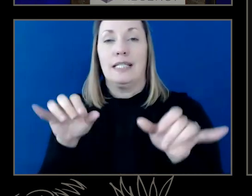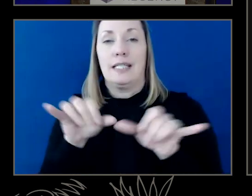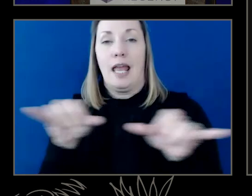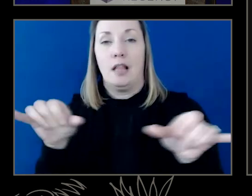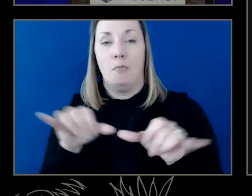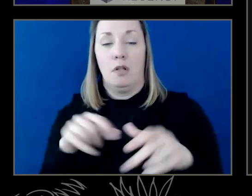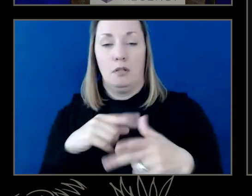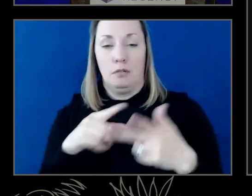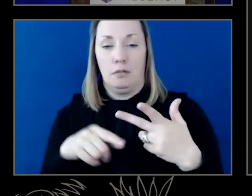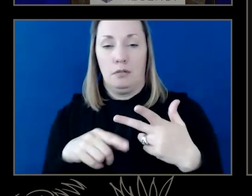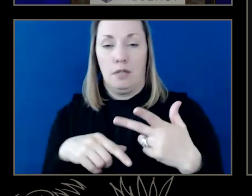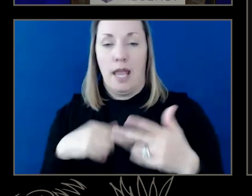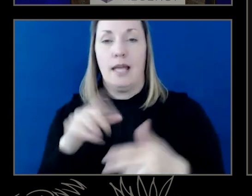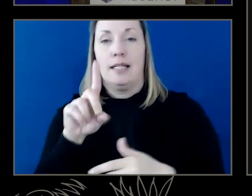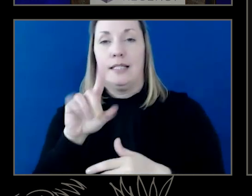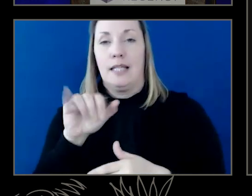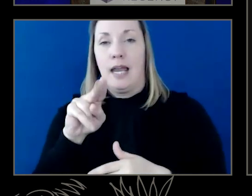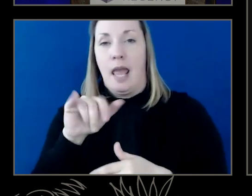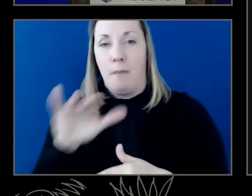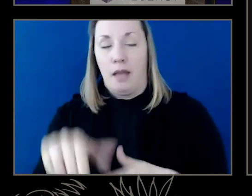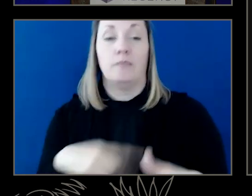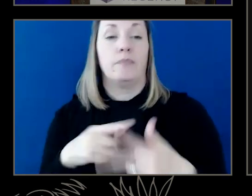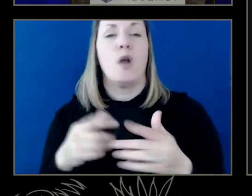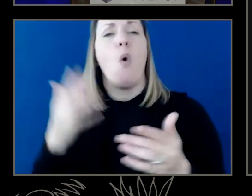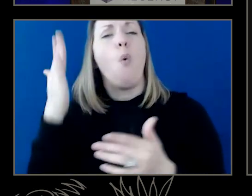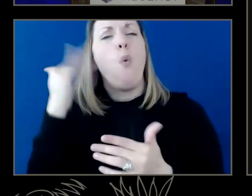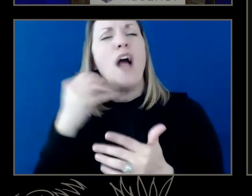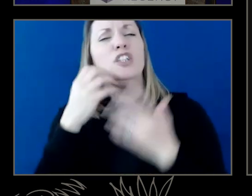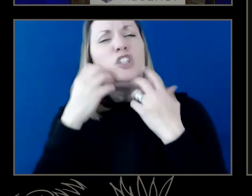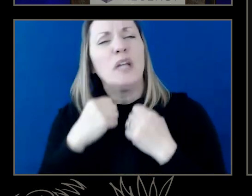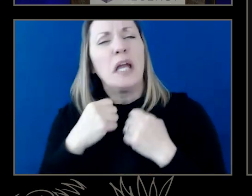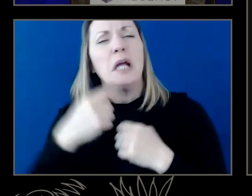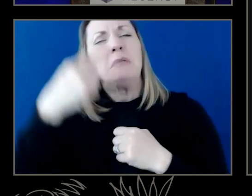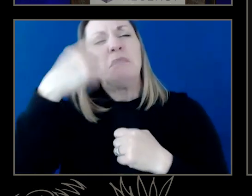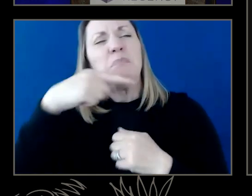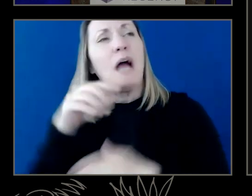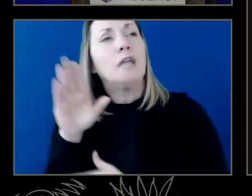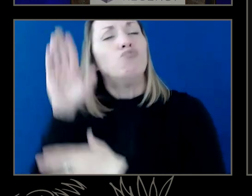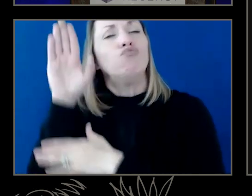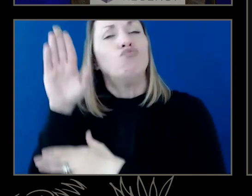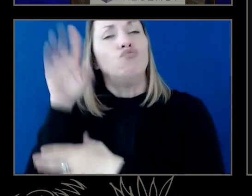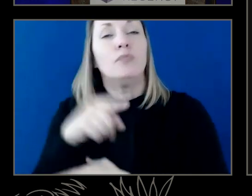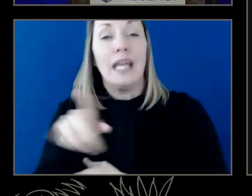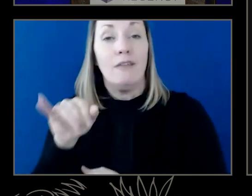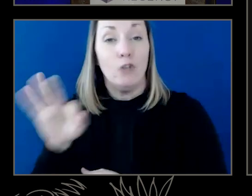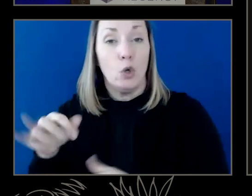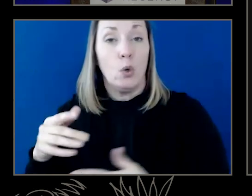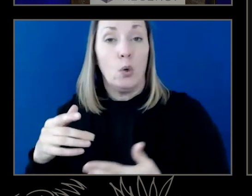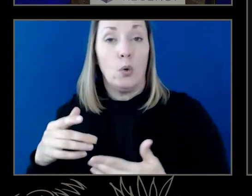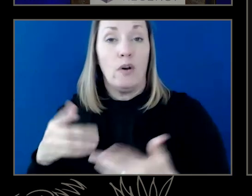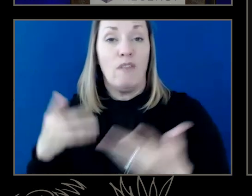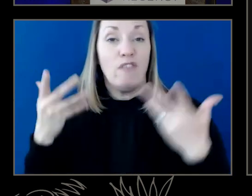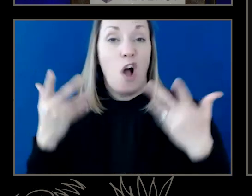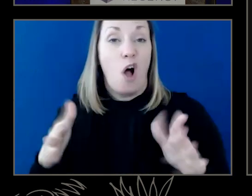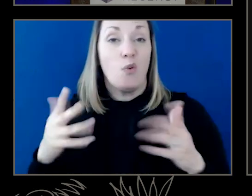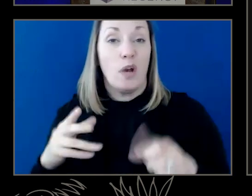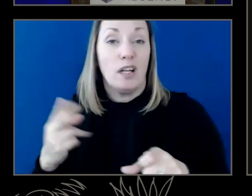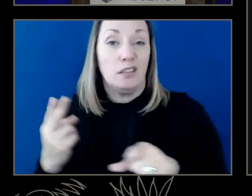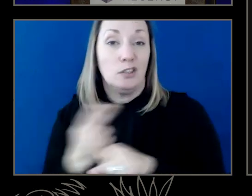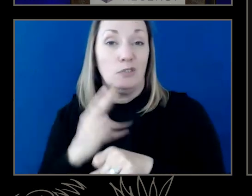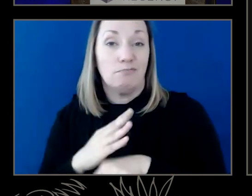Why should you care about it? Before I get into that, can I get a quick show of hands if you have already